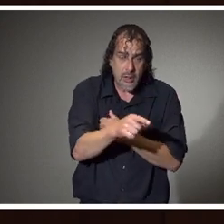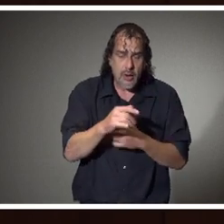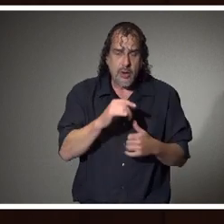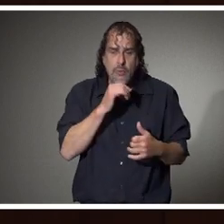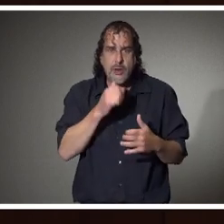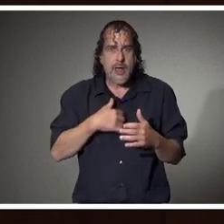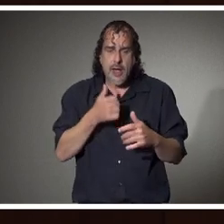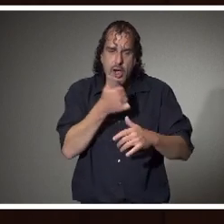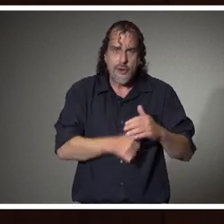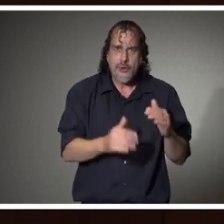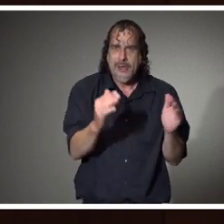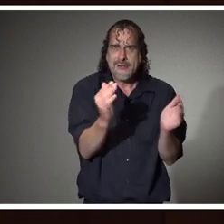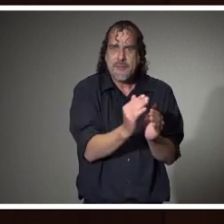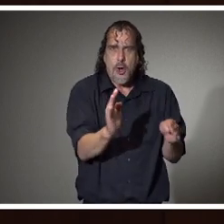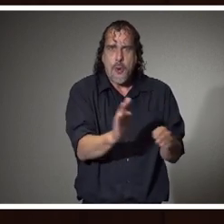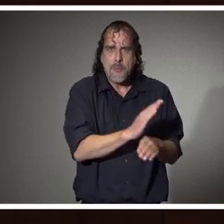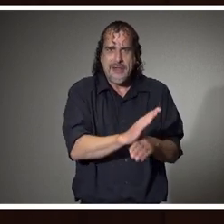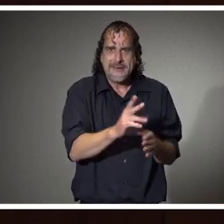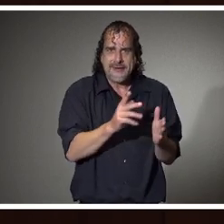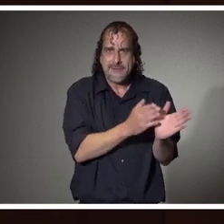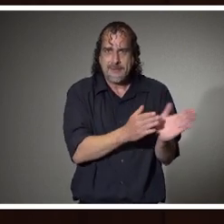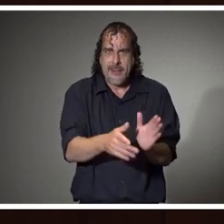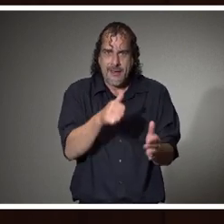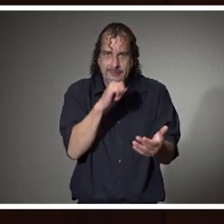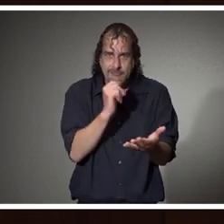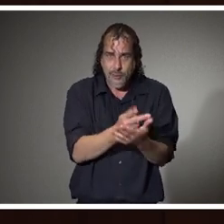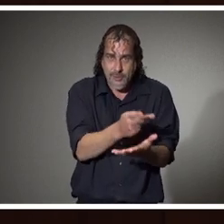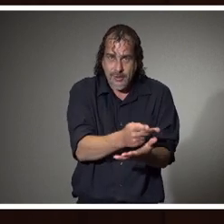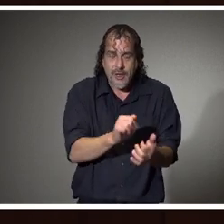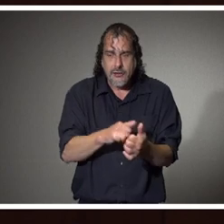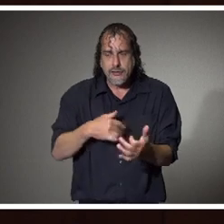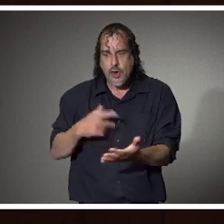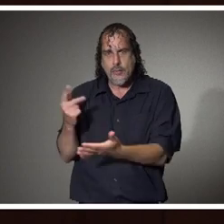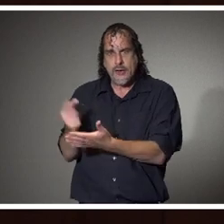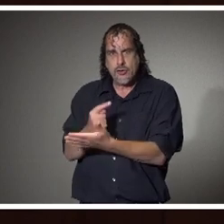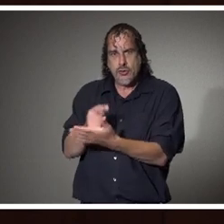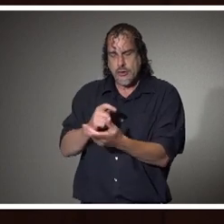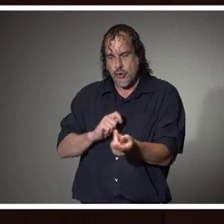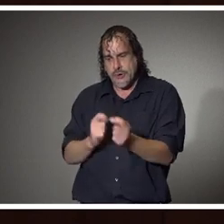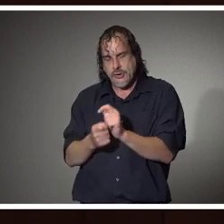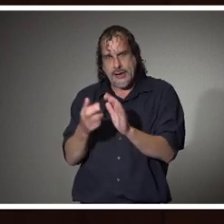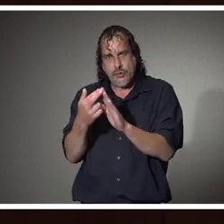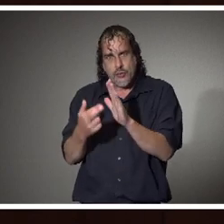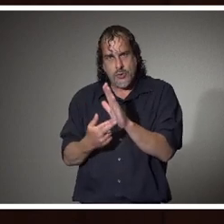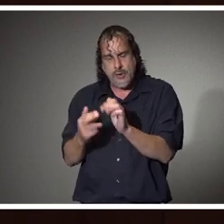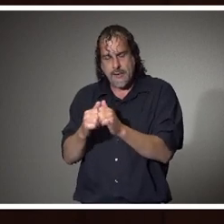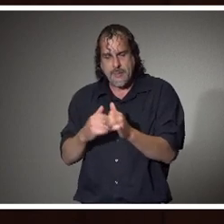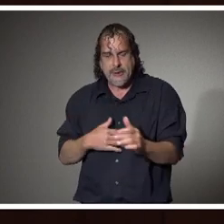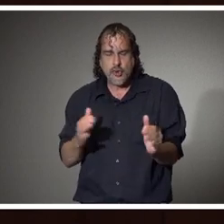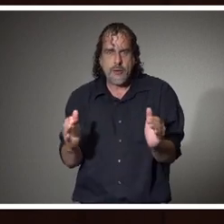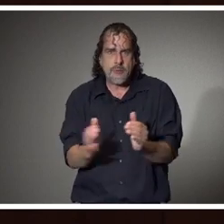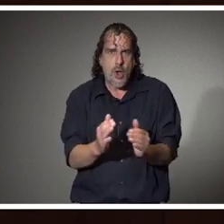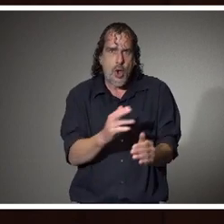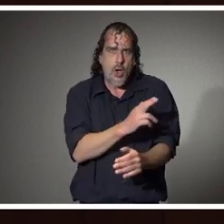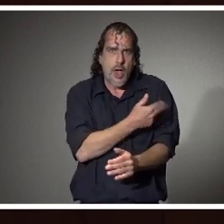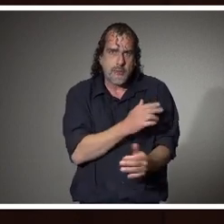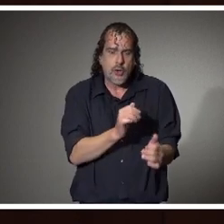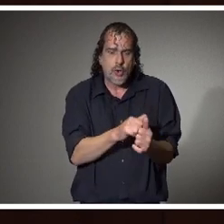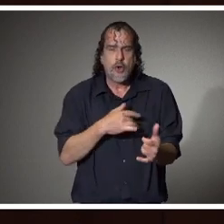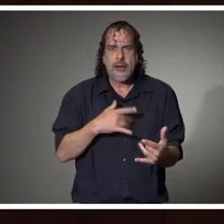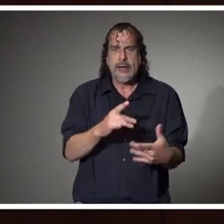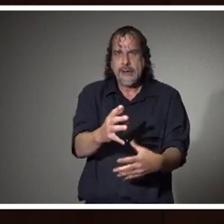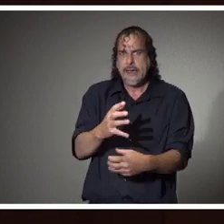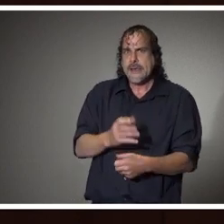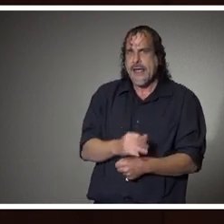Paycheck Protection Program. So the Treasury amended its regulations to make sure that our small county-owned hospitals are eligible